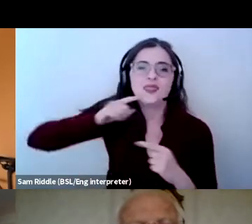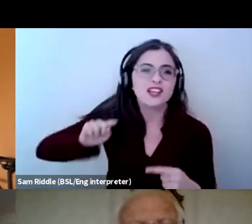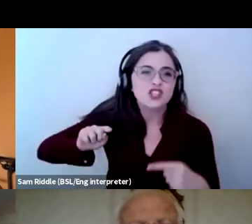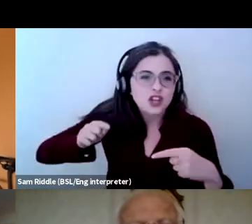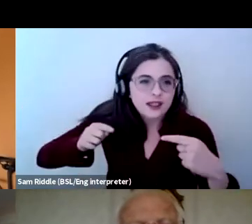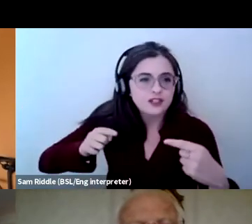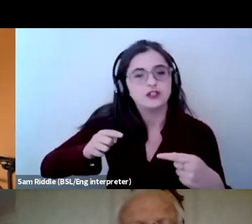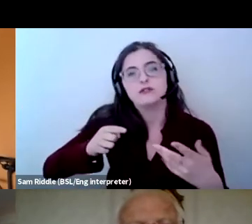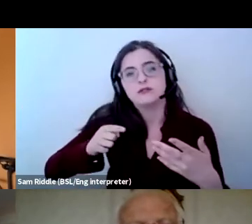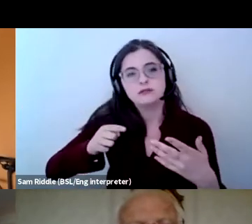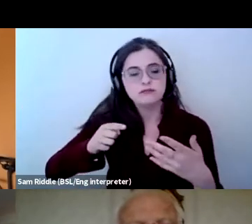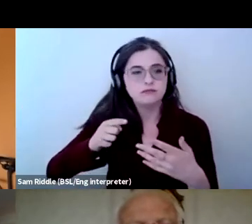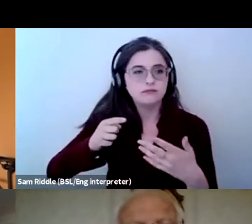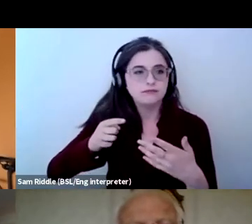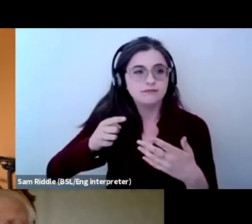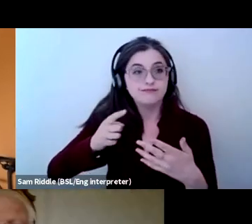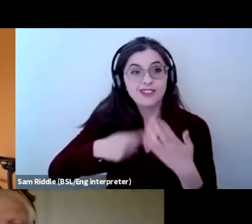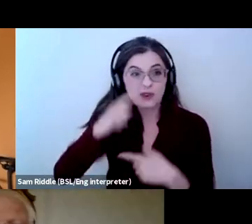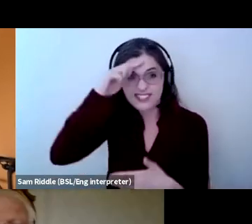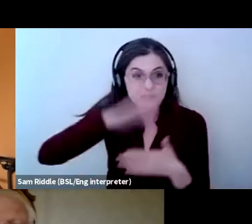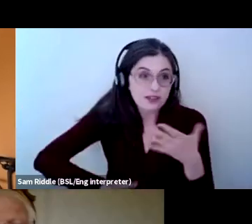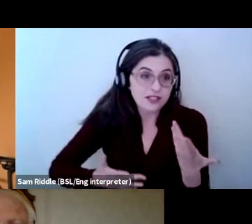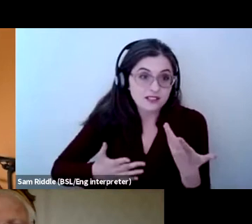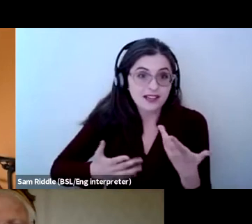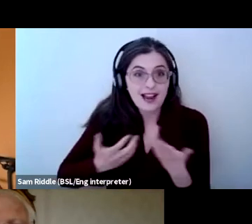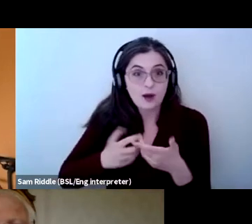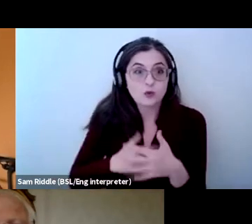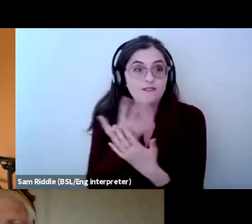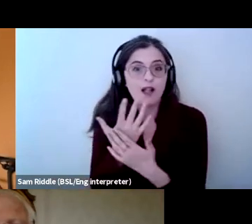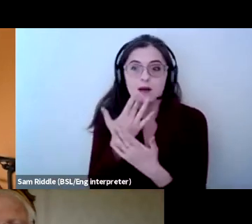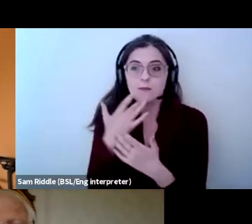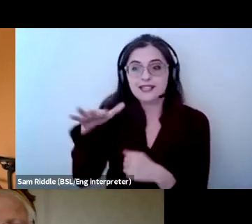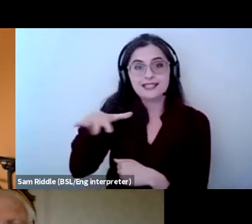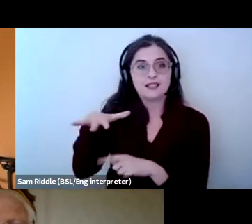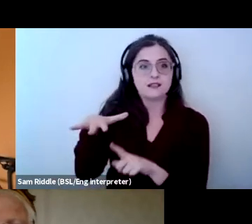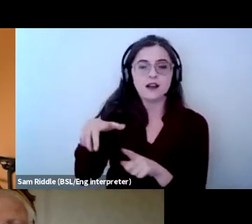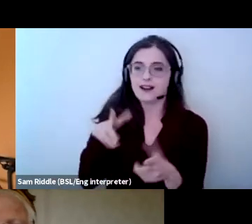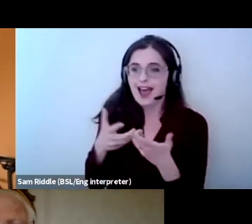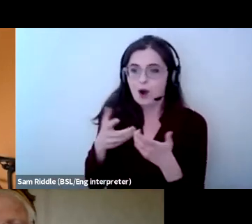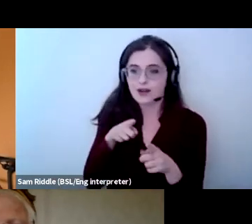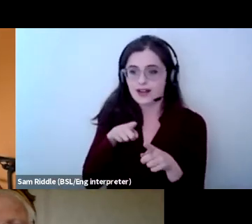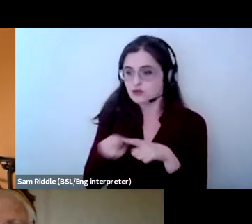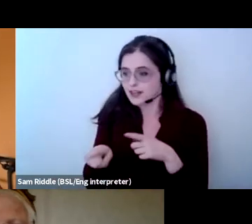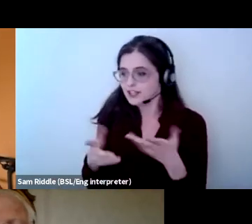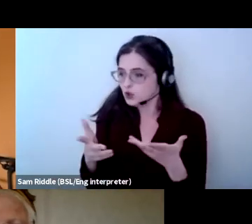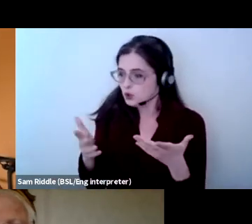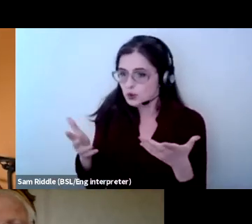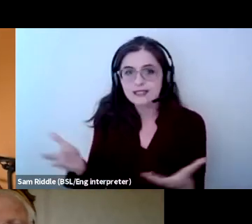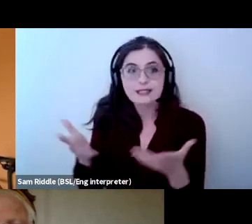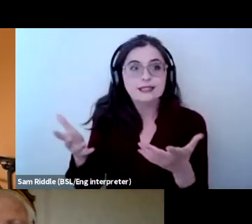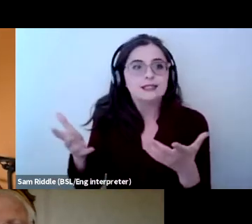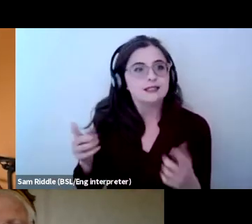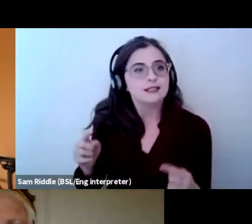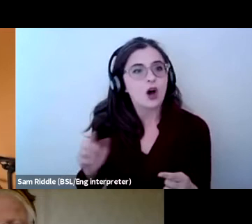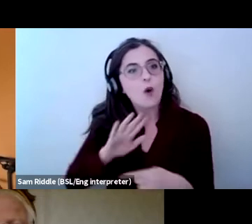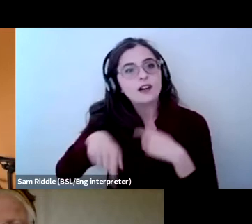challenges that we're facing in developing this sector and what we're trying to do about it. So